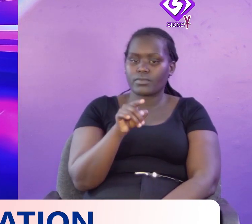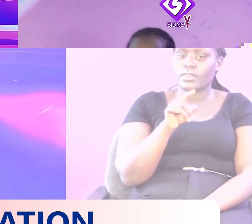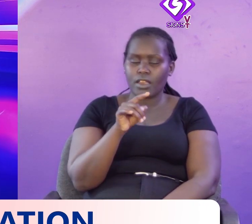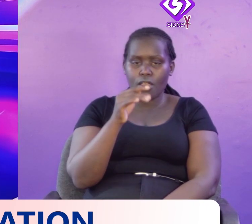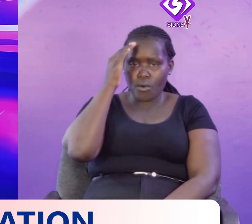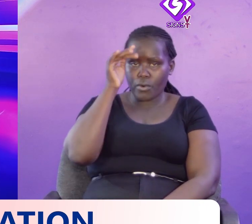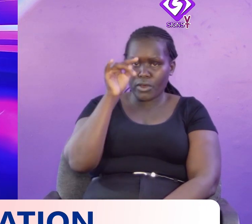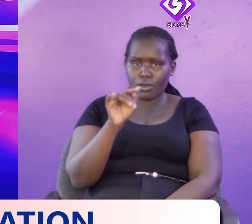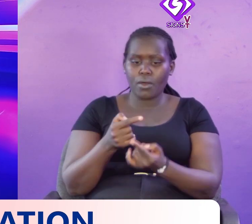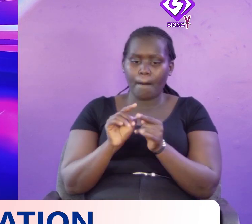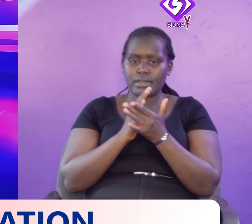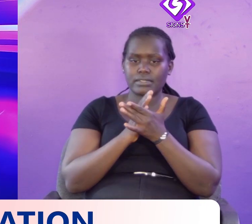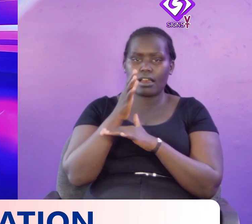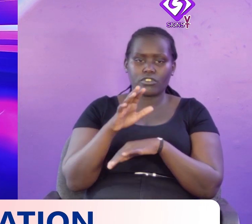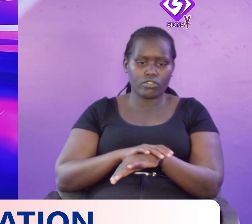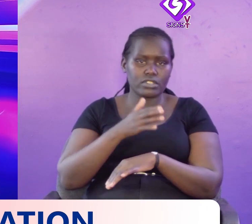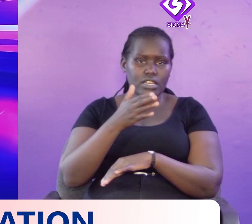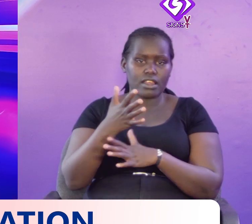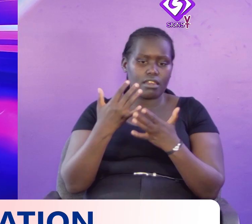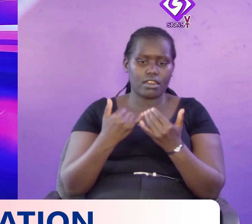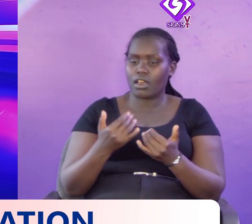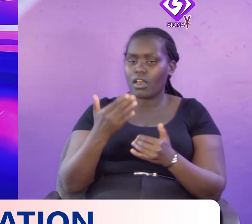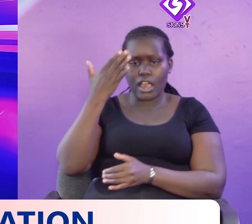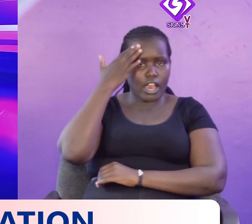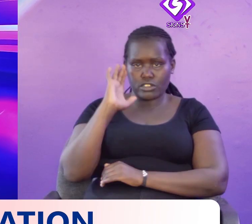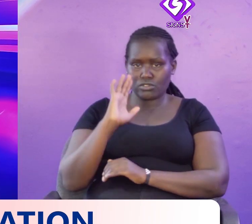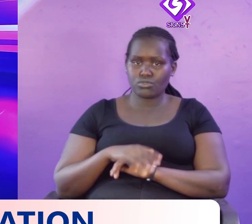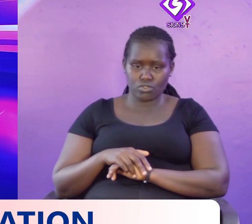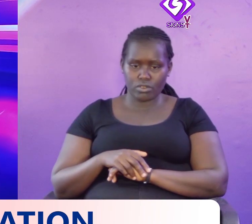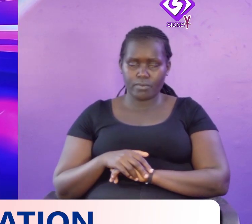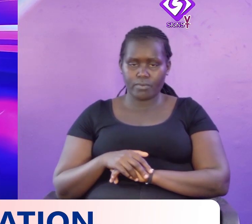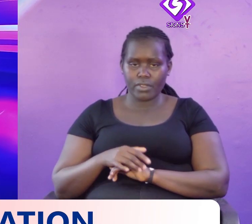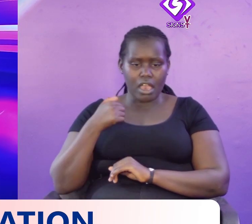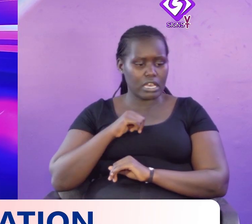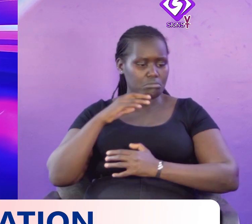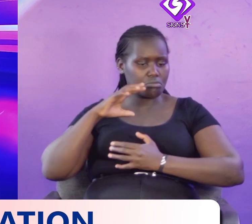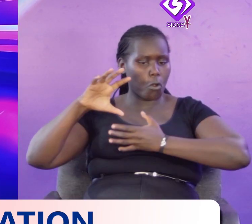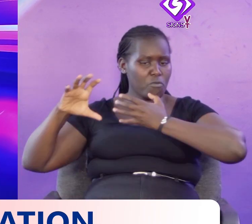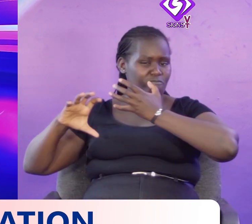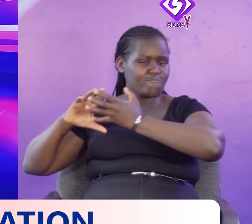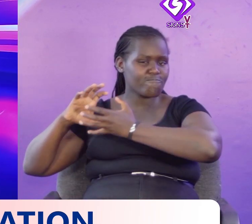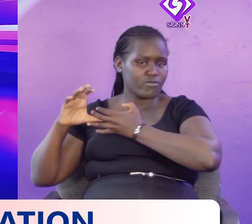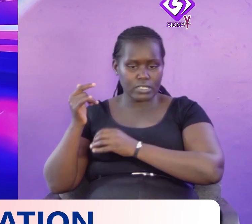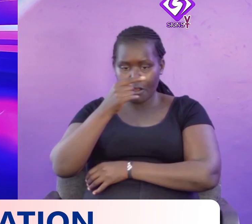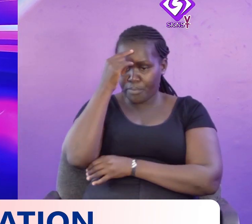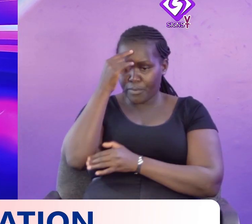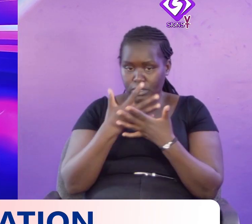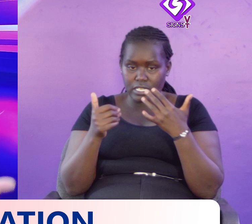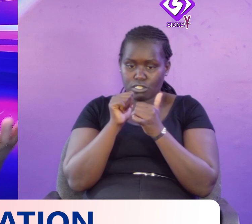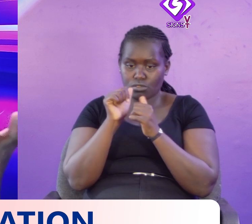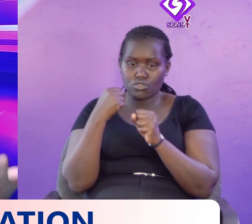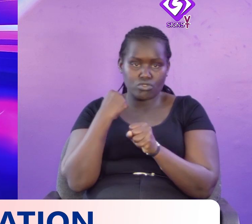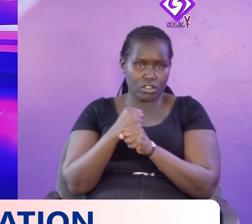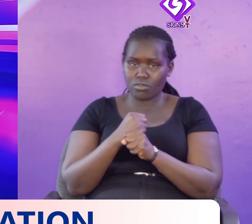values, but now after you've gotten there now, we do not know who you are. We are confused. Okay. Okay. Because the things that you're doing are